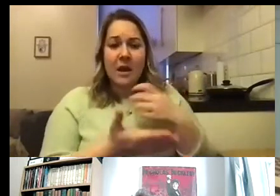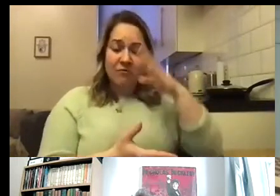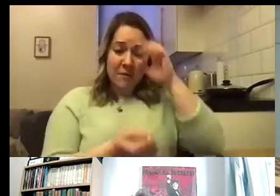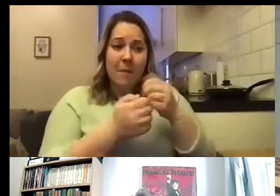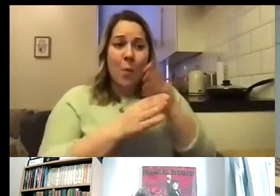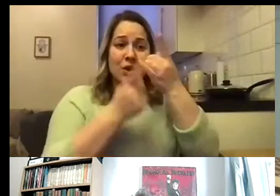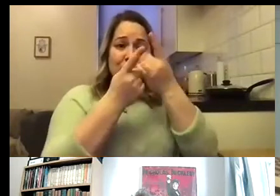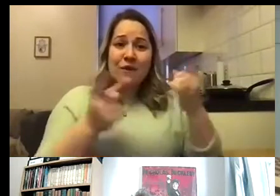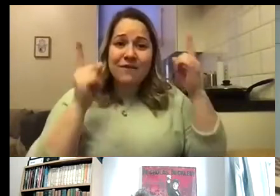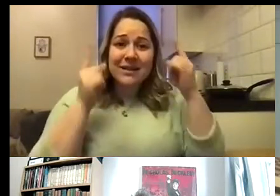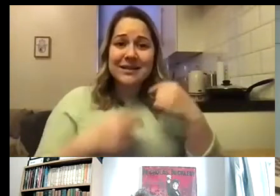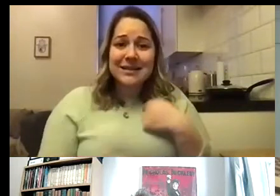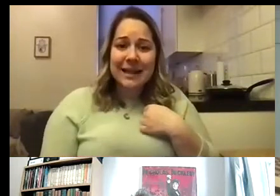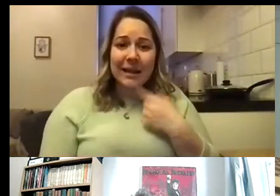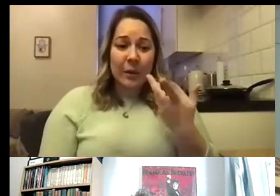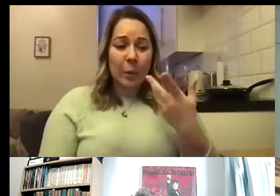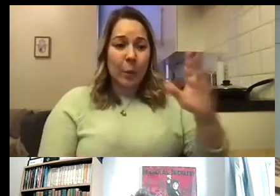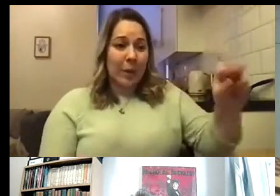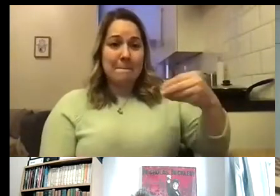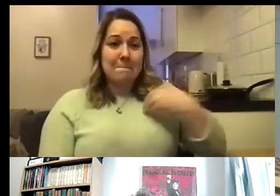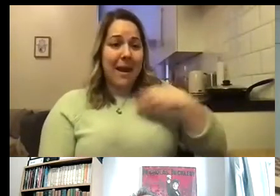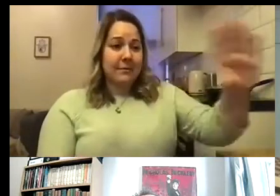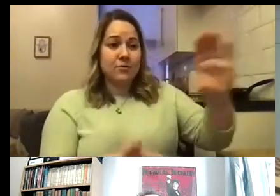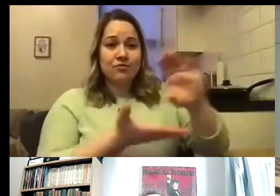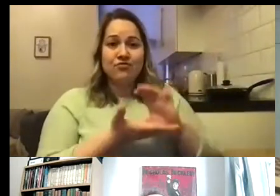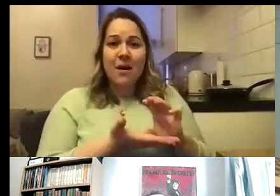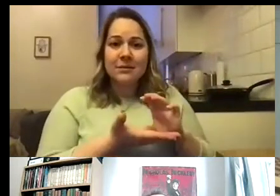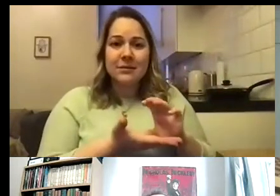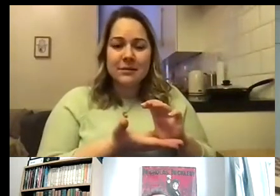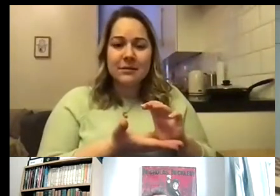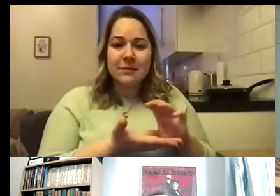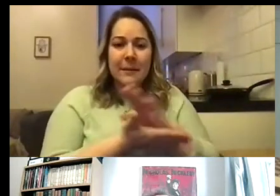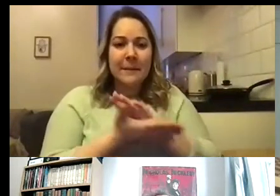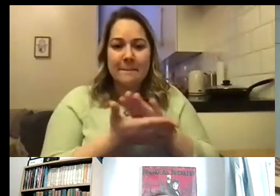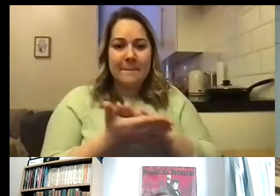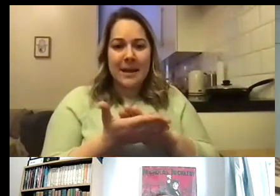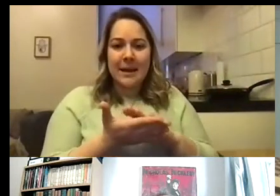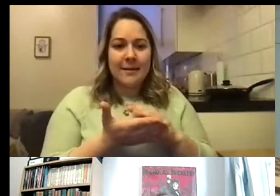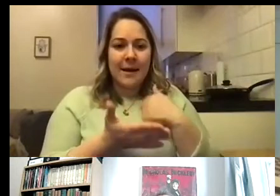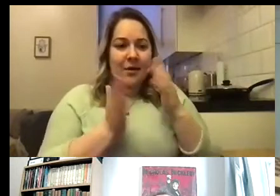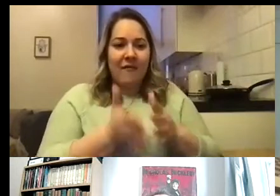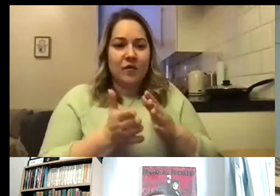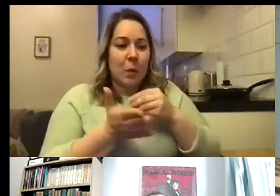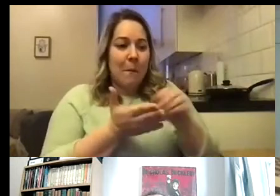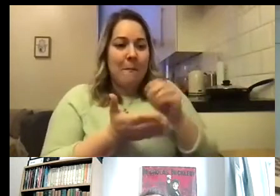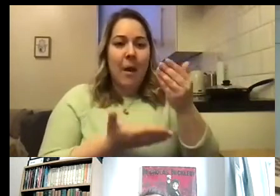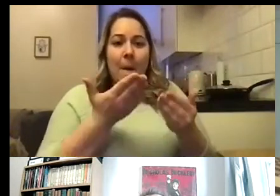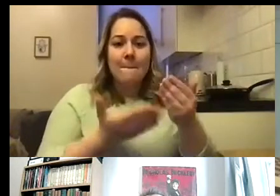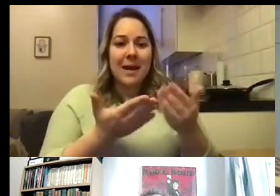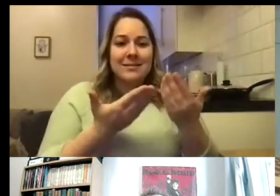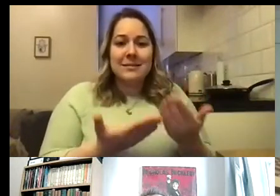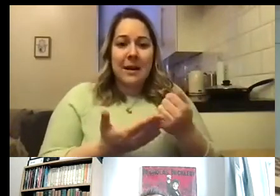the first time, you know, we were paid, we got a grant to go there. So, you know, we didn't have the hurdles that students have. My eldest is